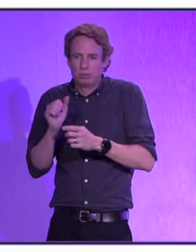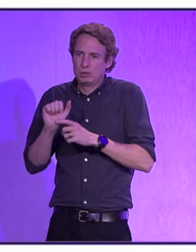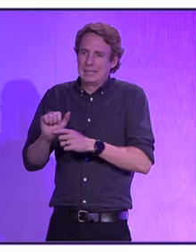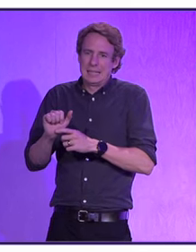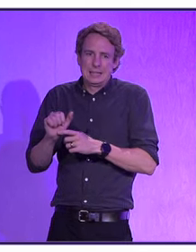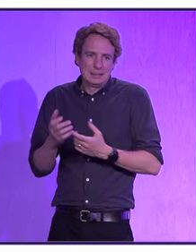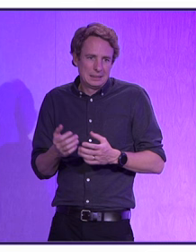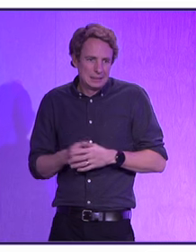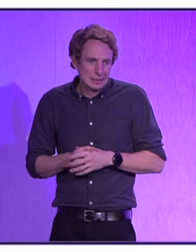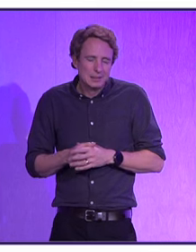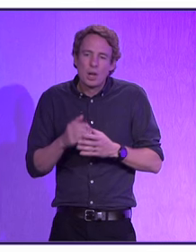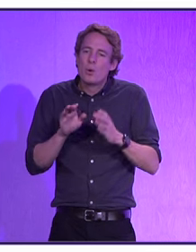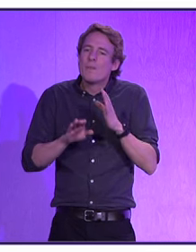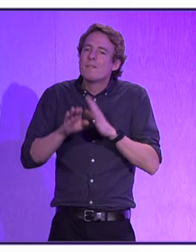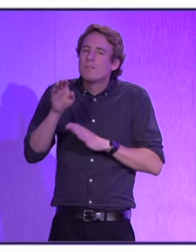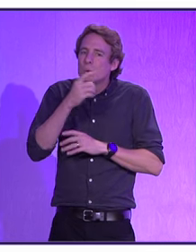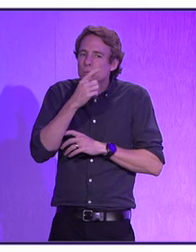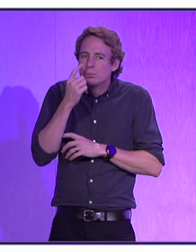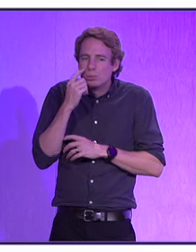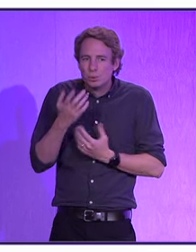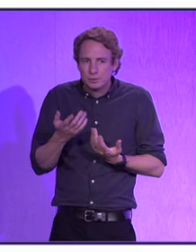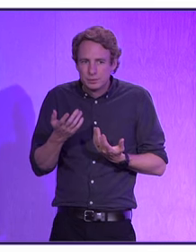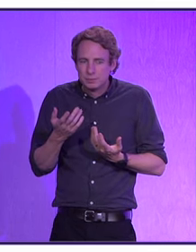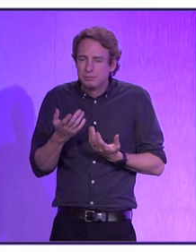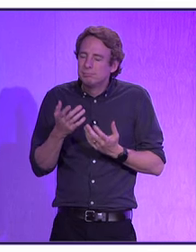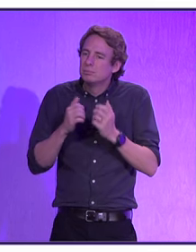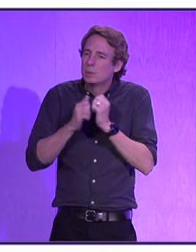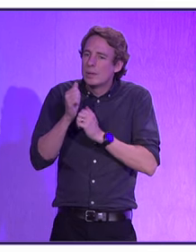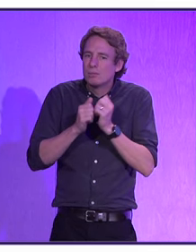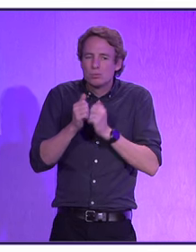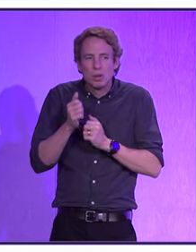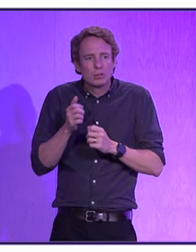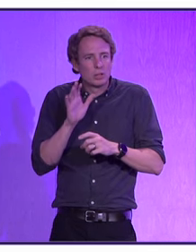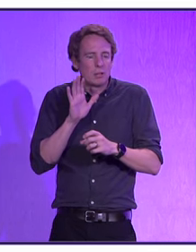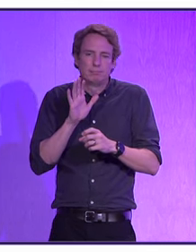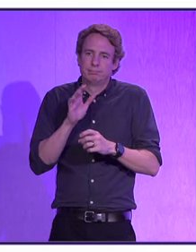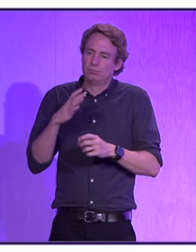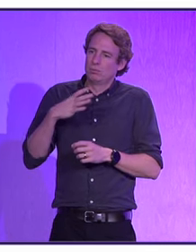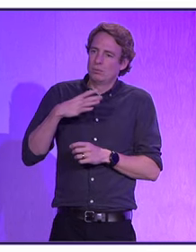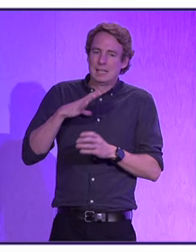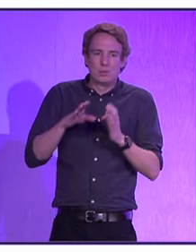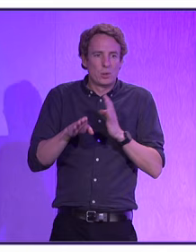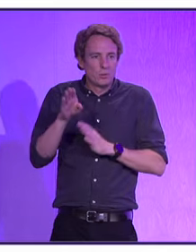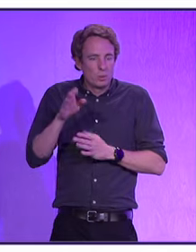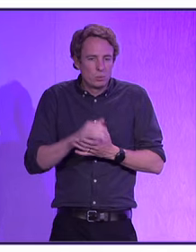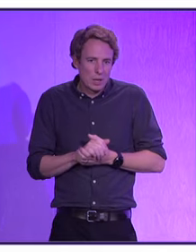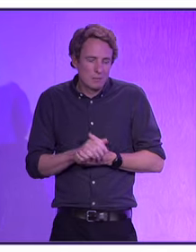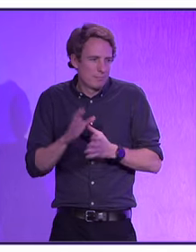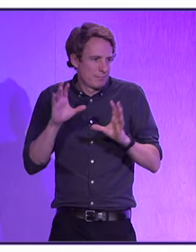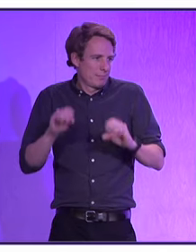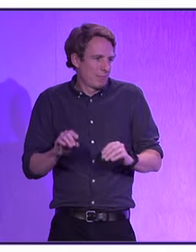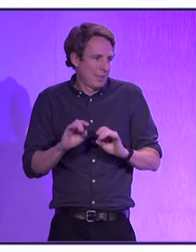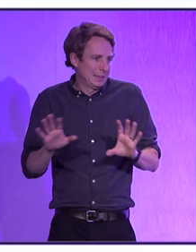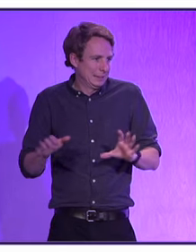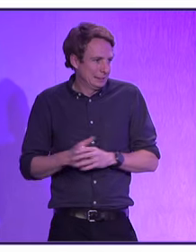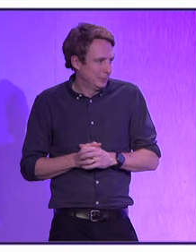a resilient infrastructure. So you future-proof your infrastructure, and you are able to minimize the developers'